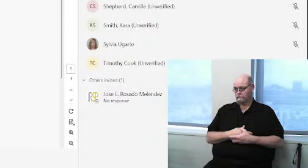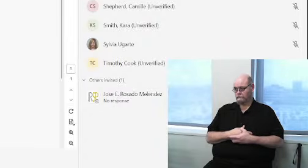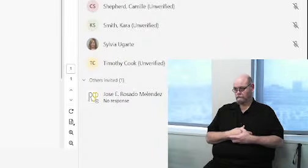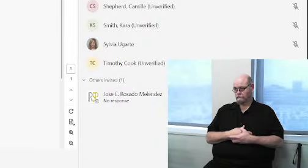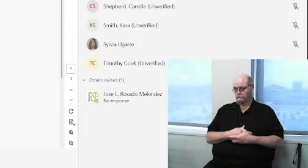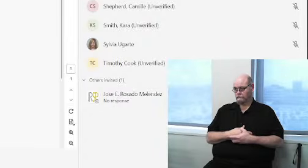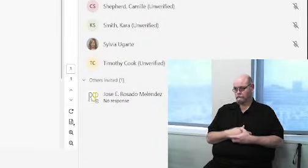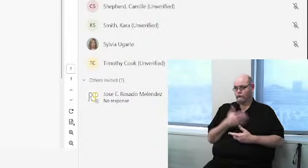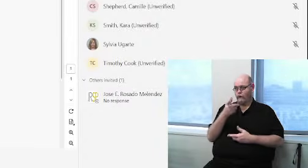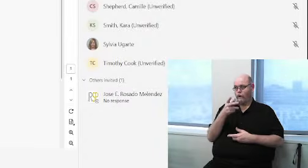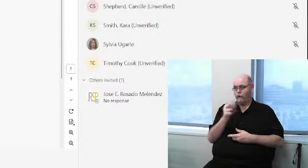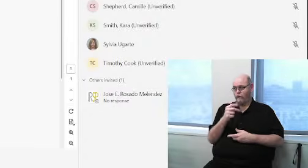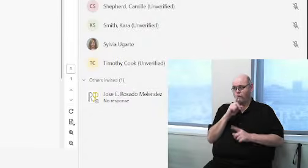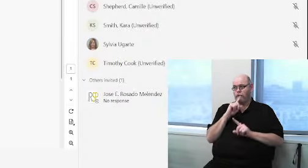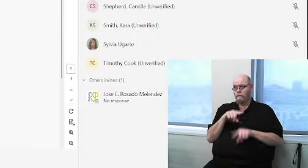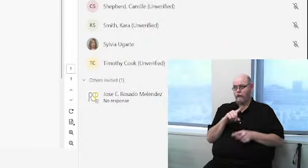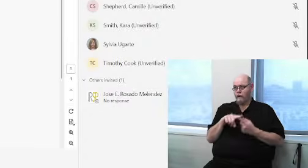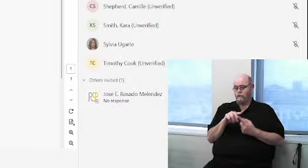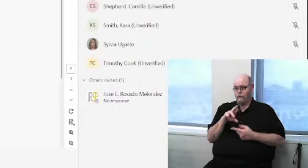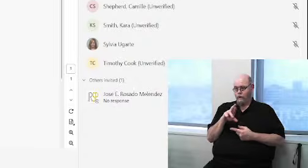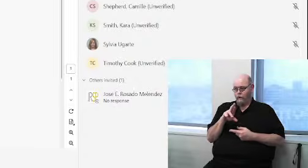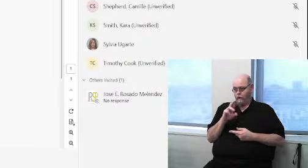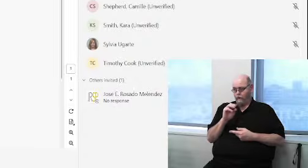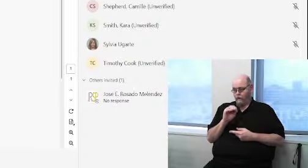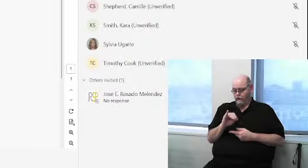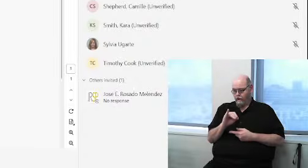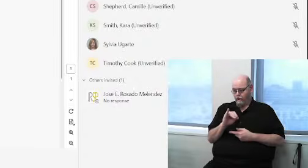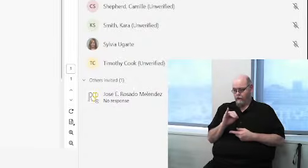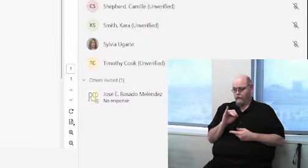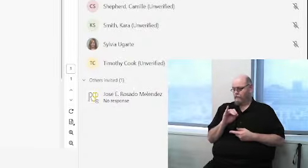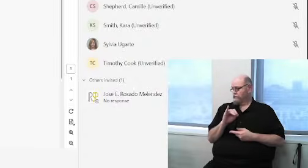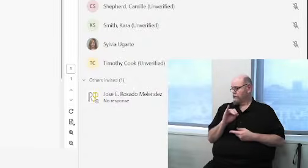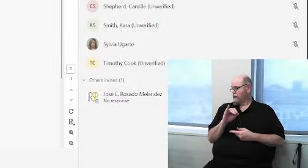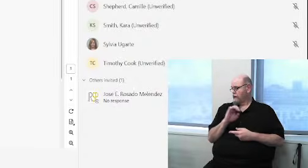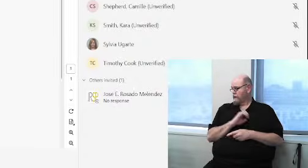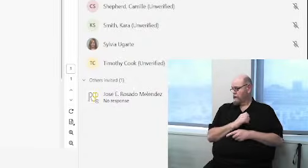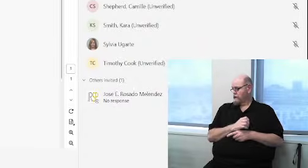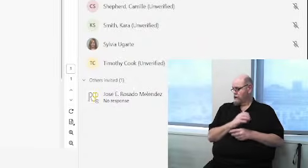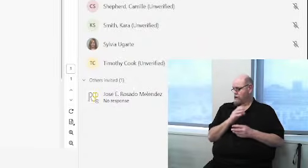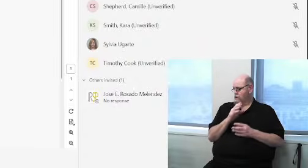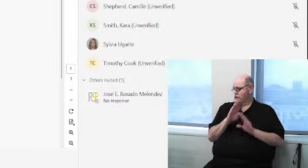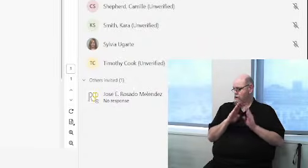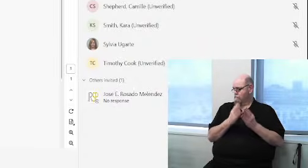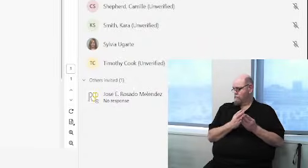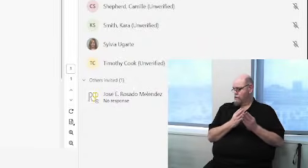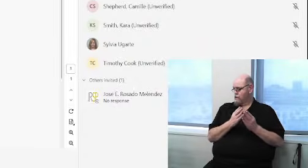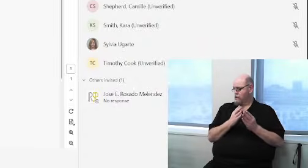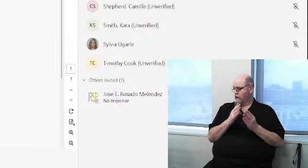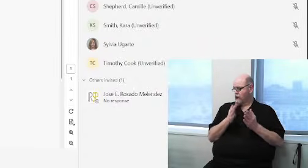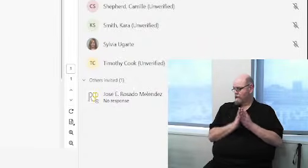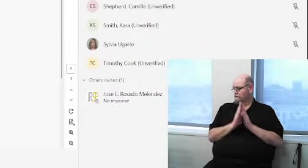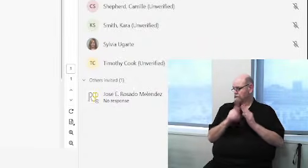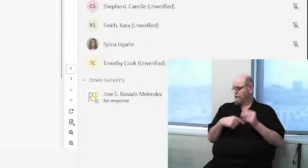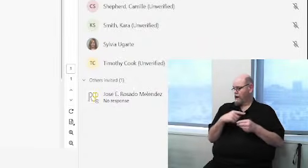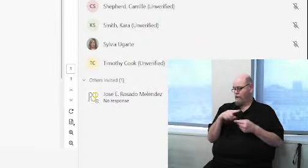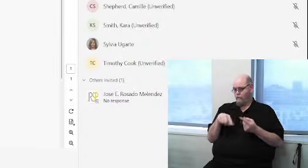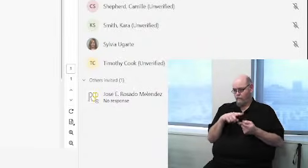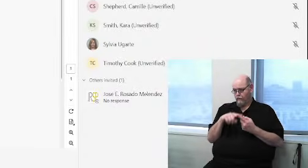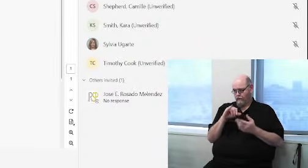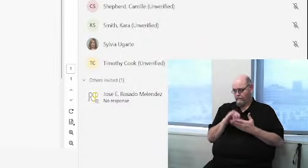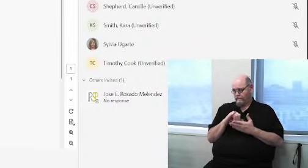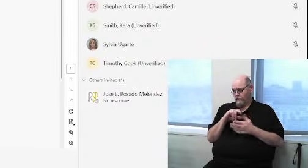So when you responded to the ROI that the Energy Bureau asked that we went over earlier, the reliability analysis